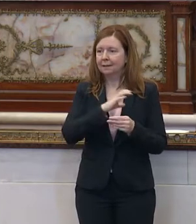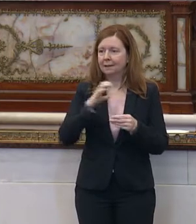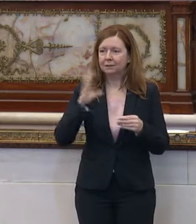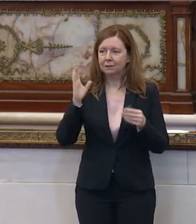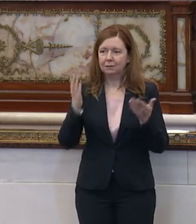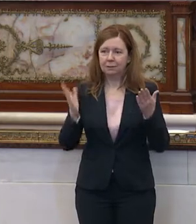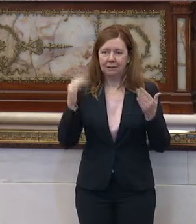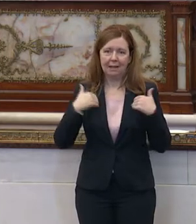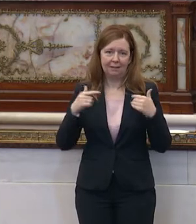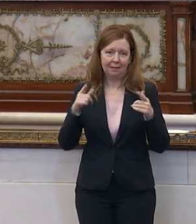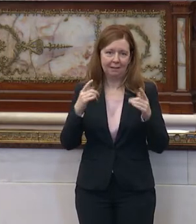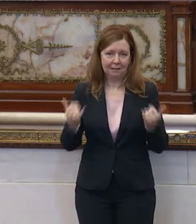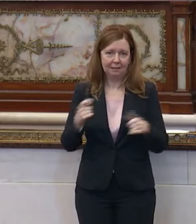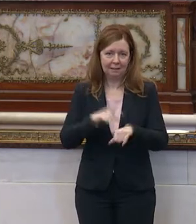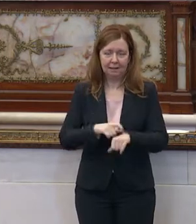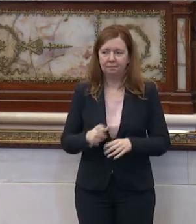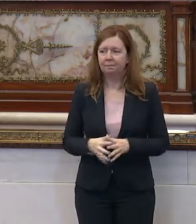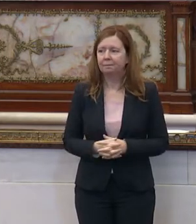this time.